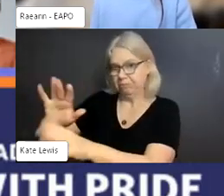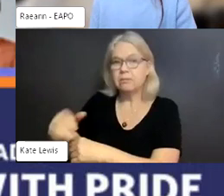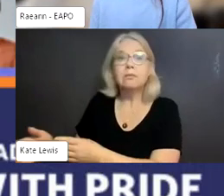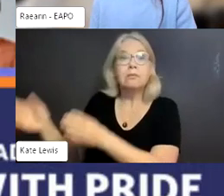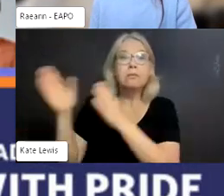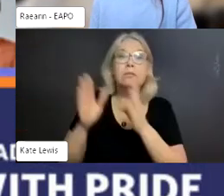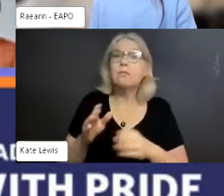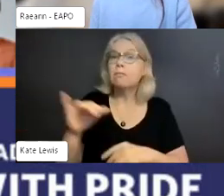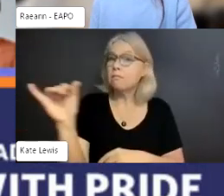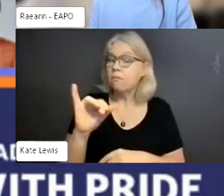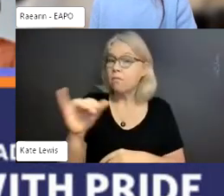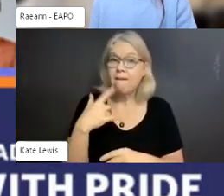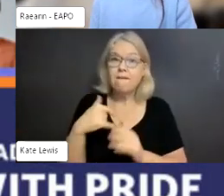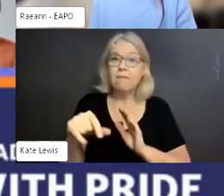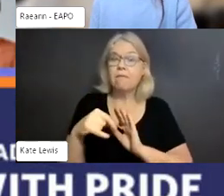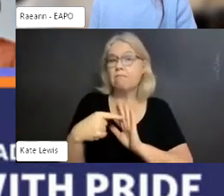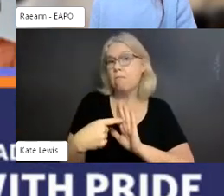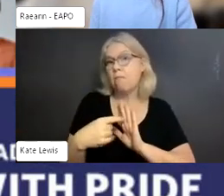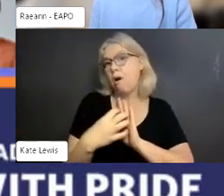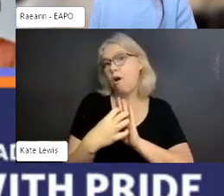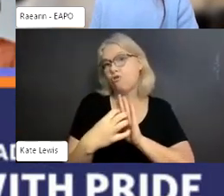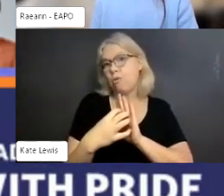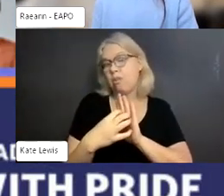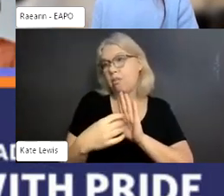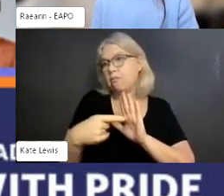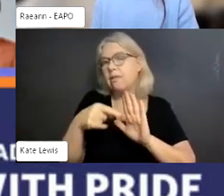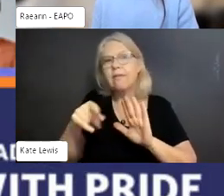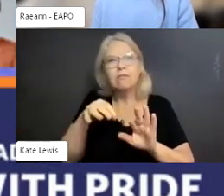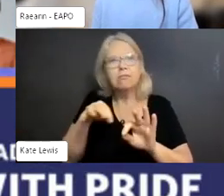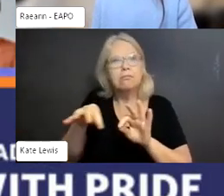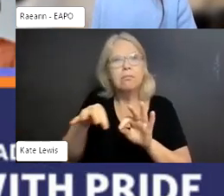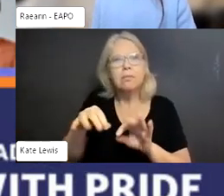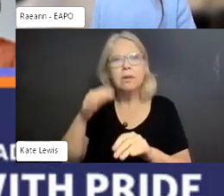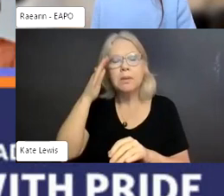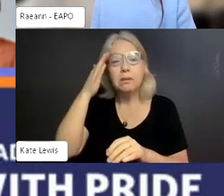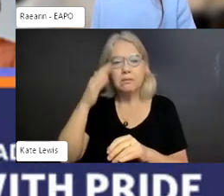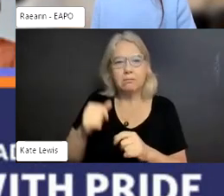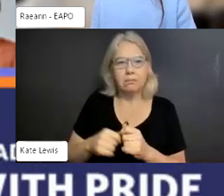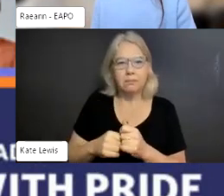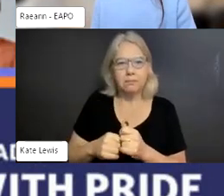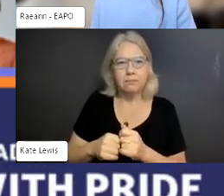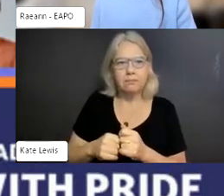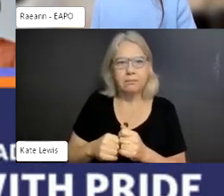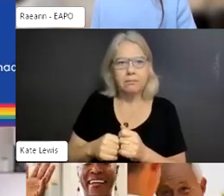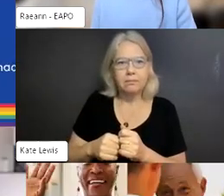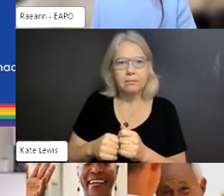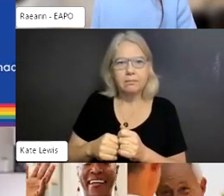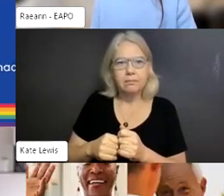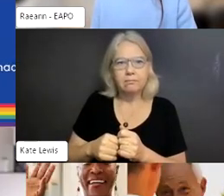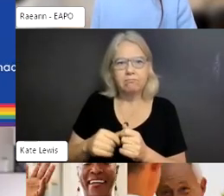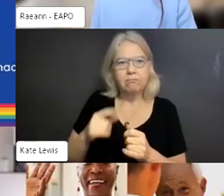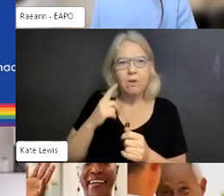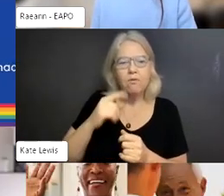back on LGBT and LGBT communities as well. So we do have resources on our